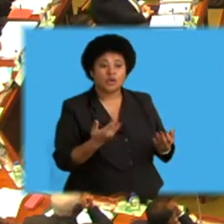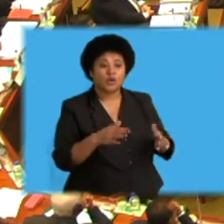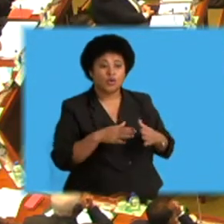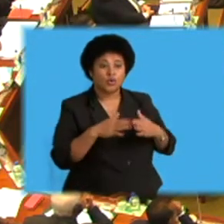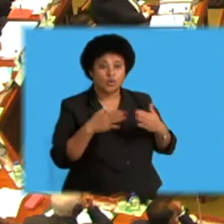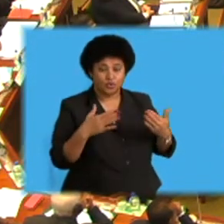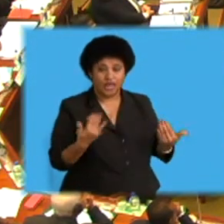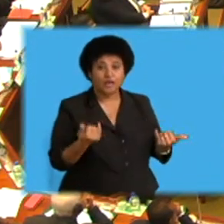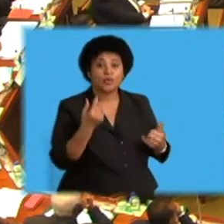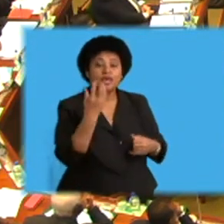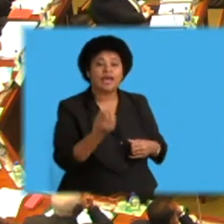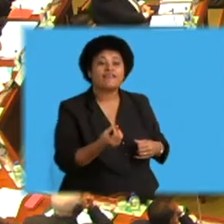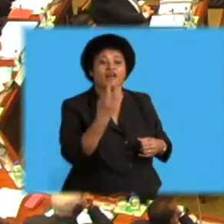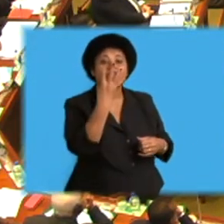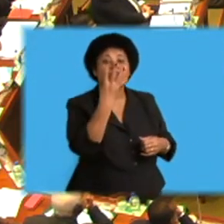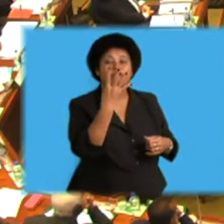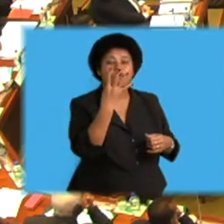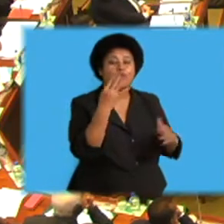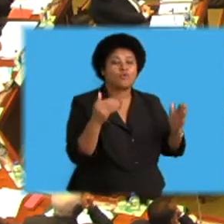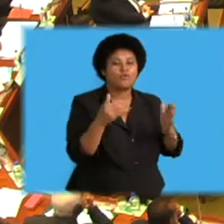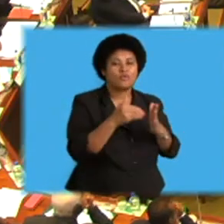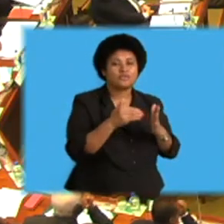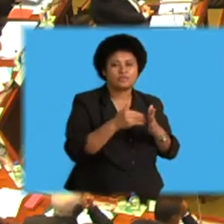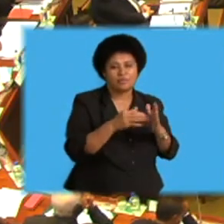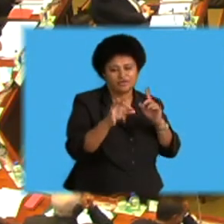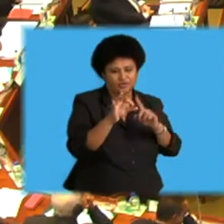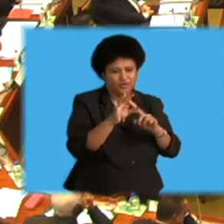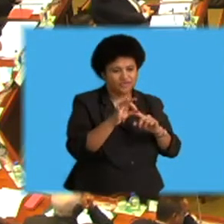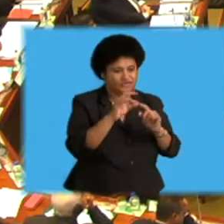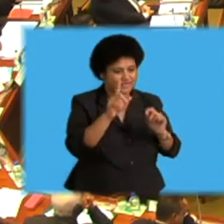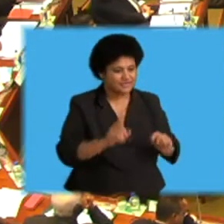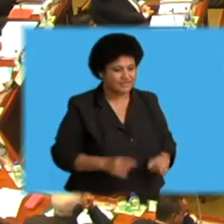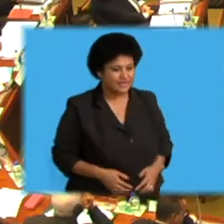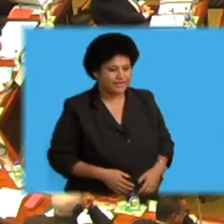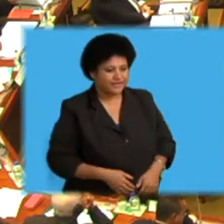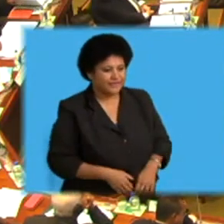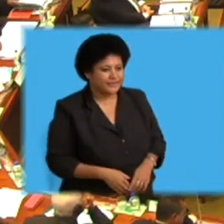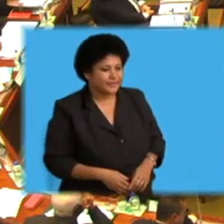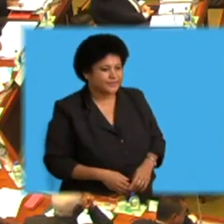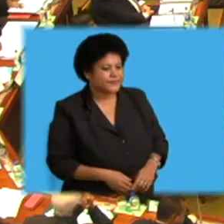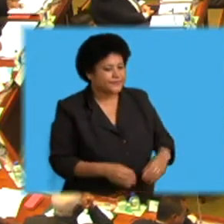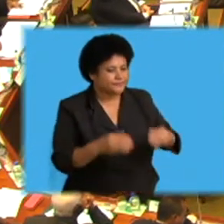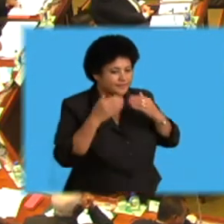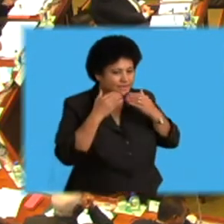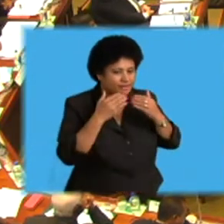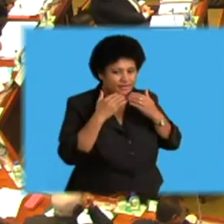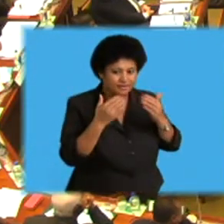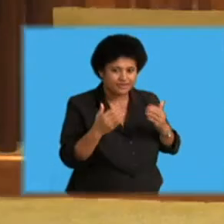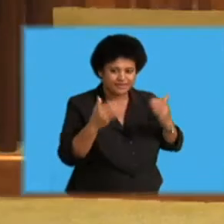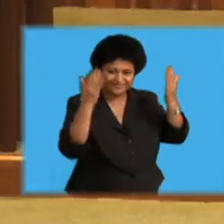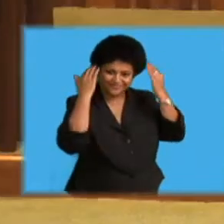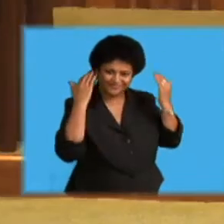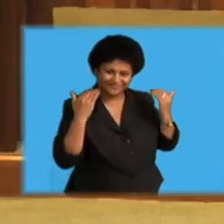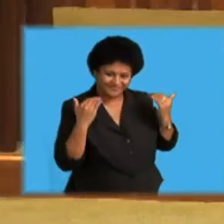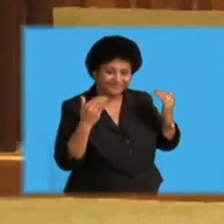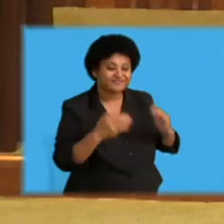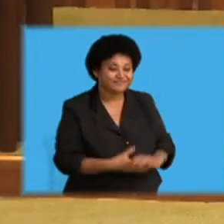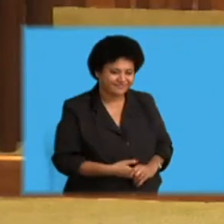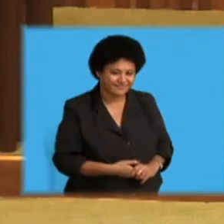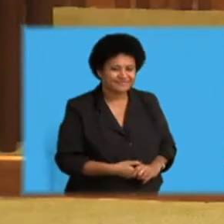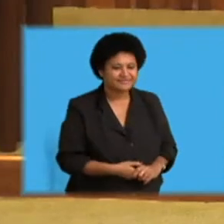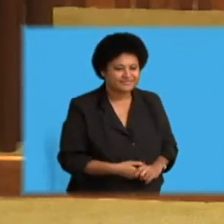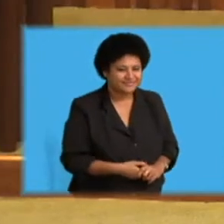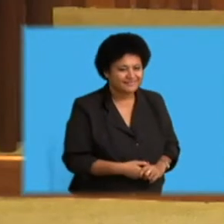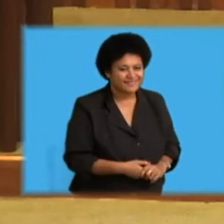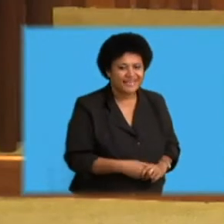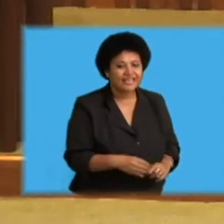time. So the last question is from the Honourable Biman Prasad. Thank you, Speaker. Obviously, the Honourable Attorney